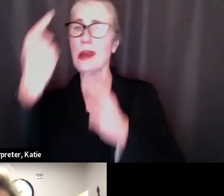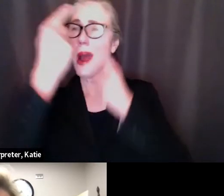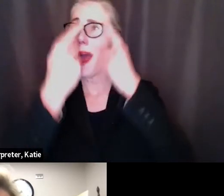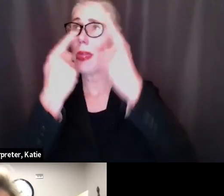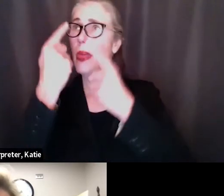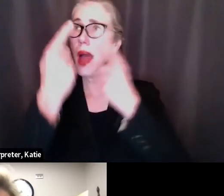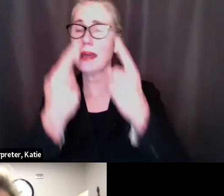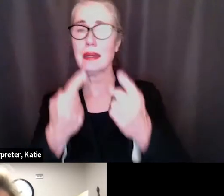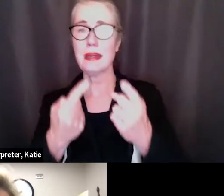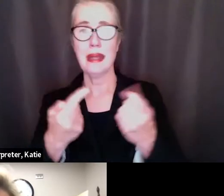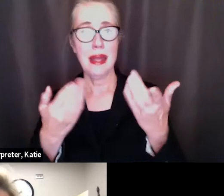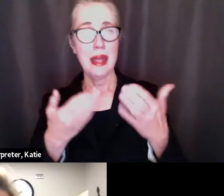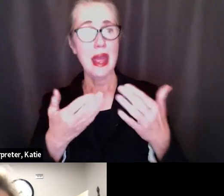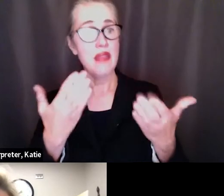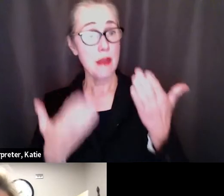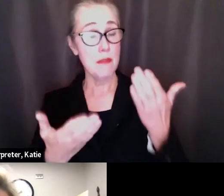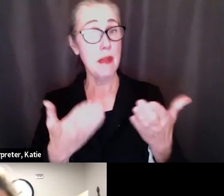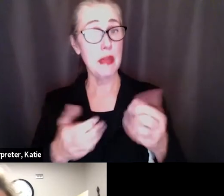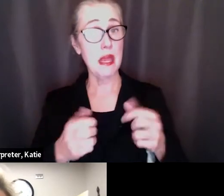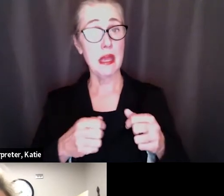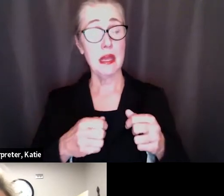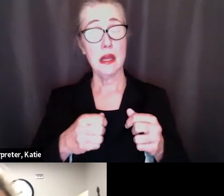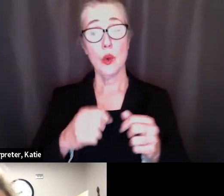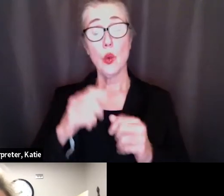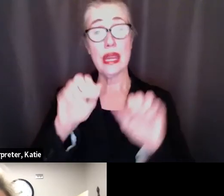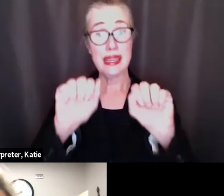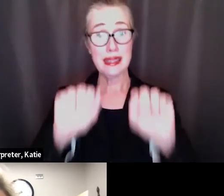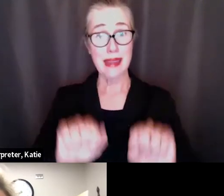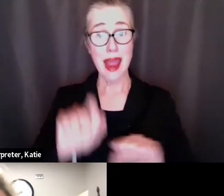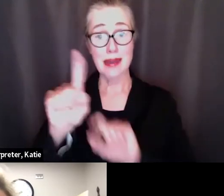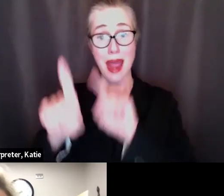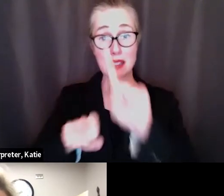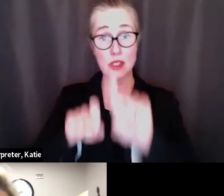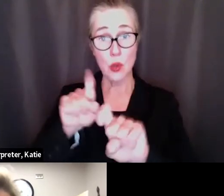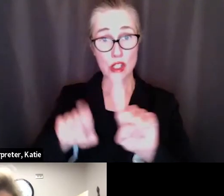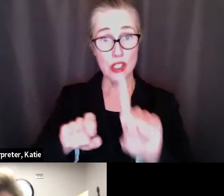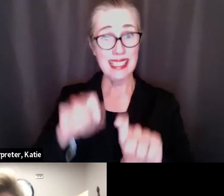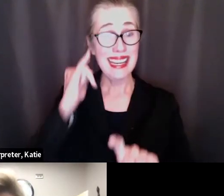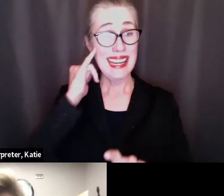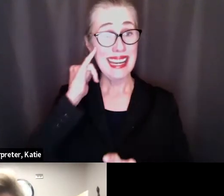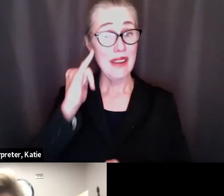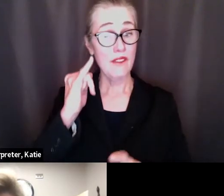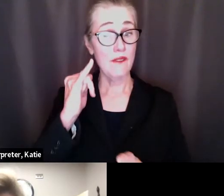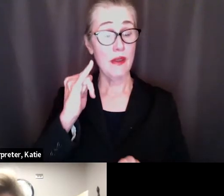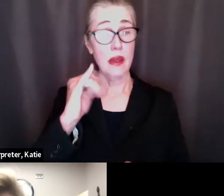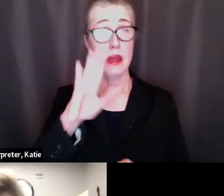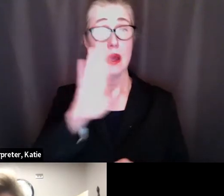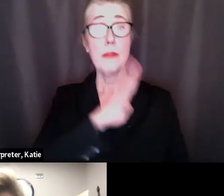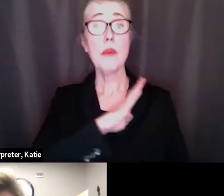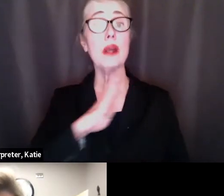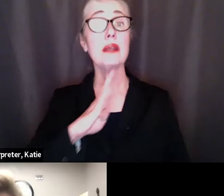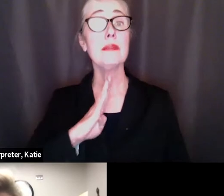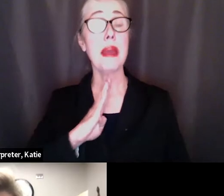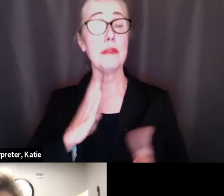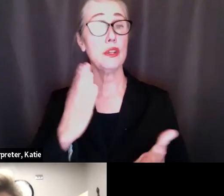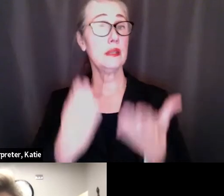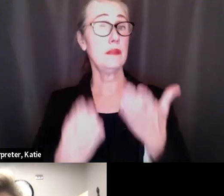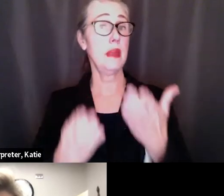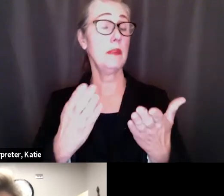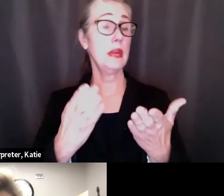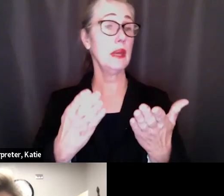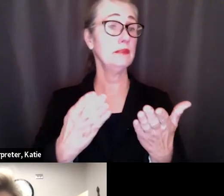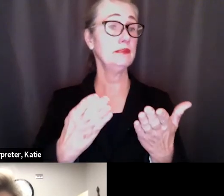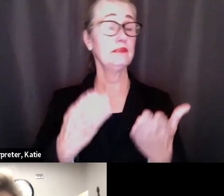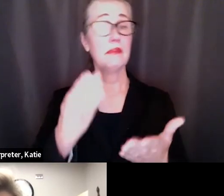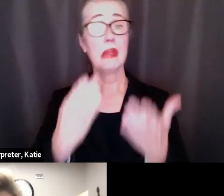questions that we may have it would be helpful if the trustees if the board members chose two to